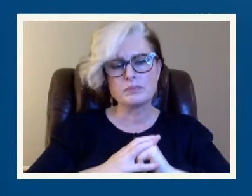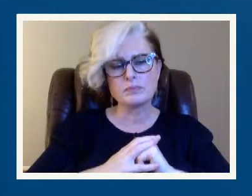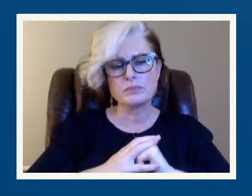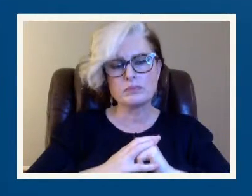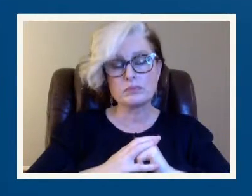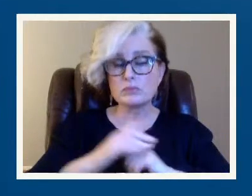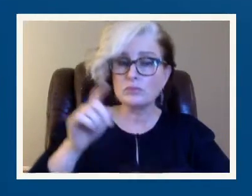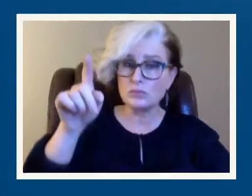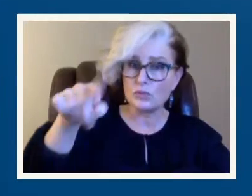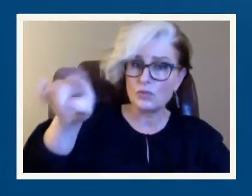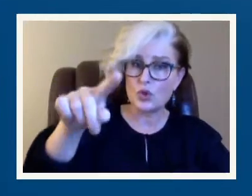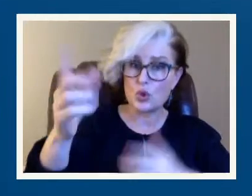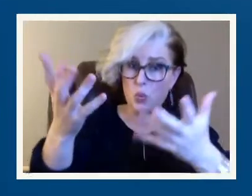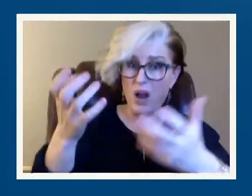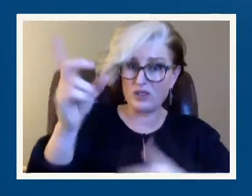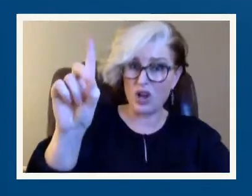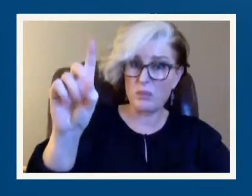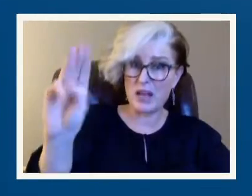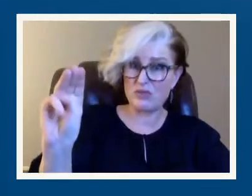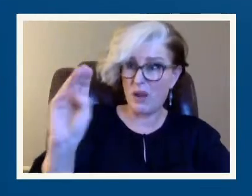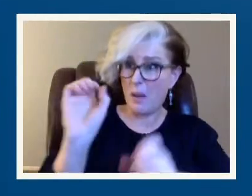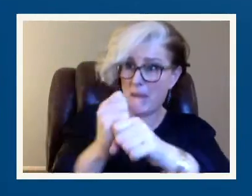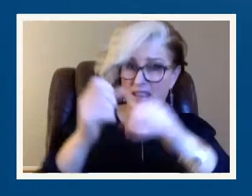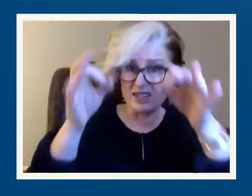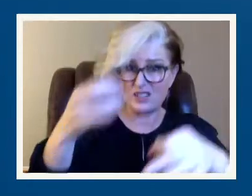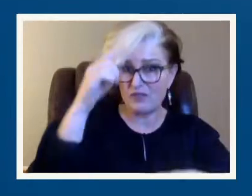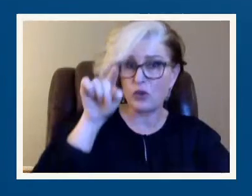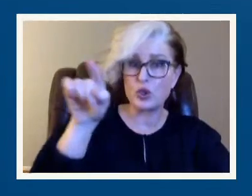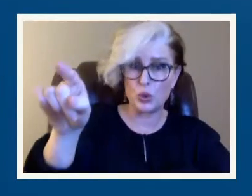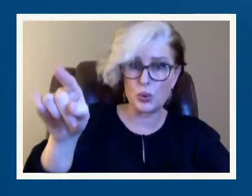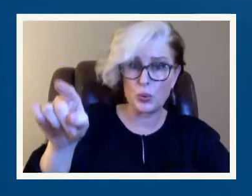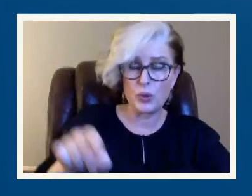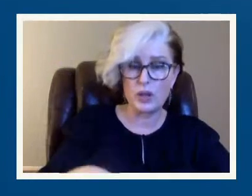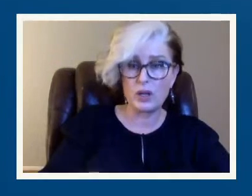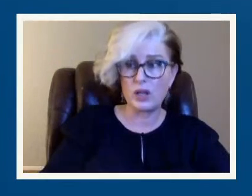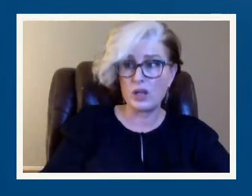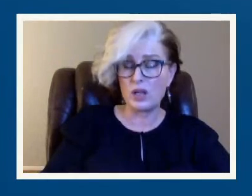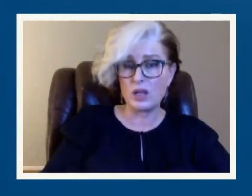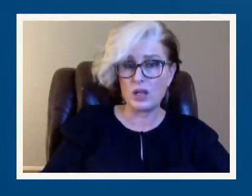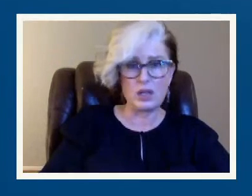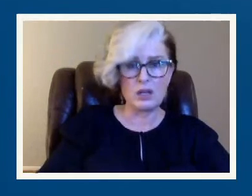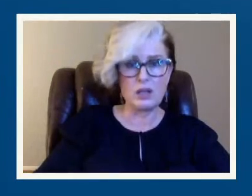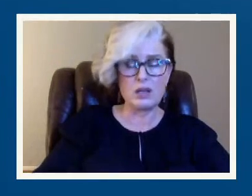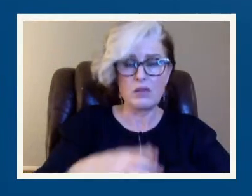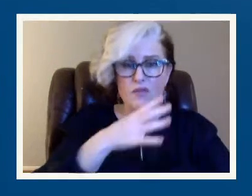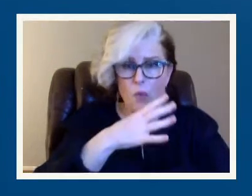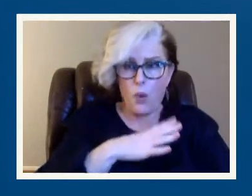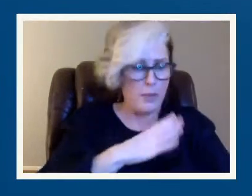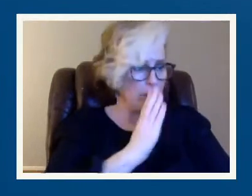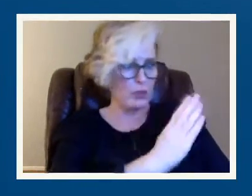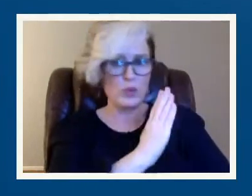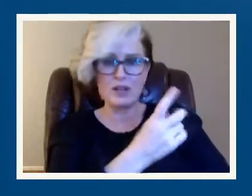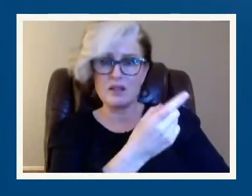Would you want Doug Mastriano making those choices between a woman and their doctor?